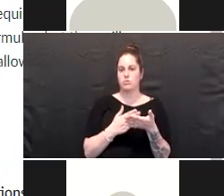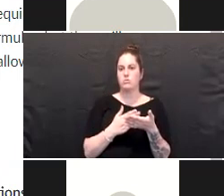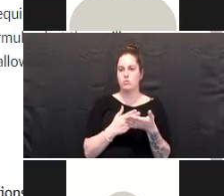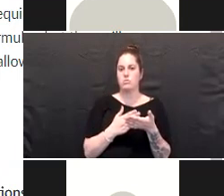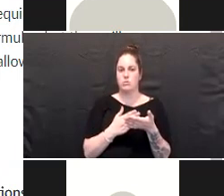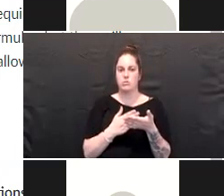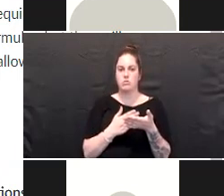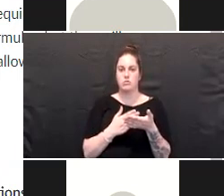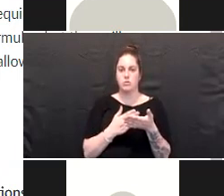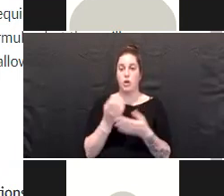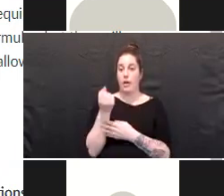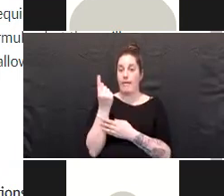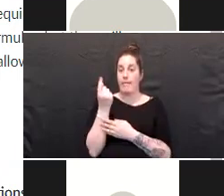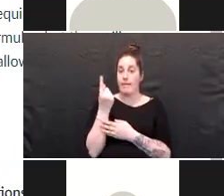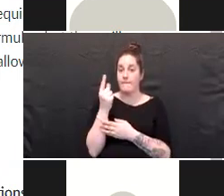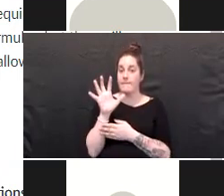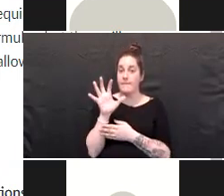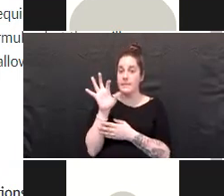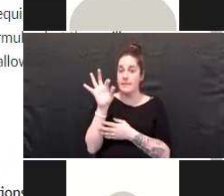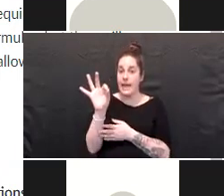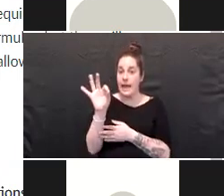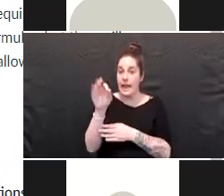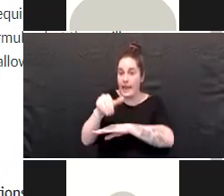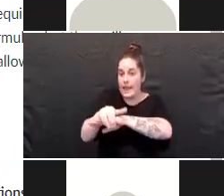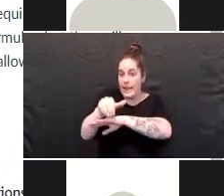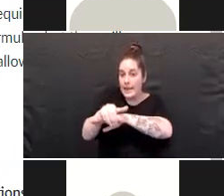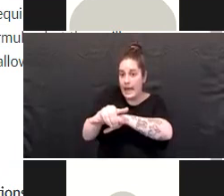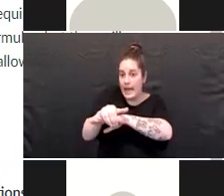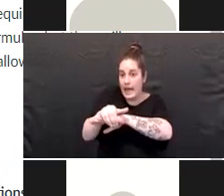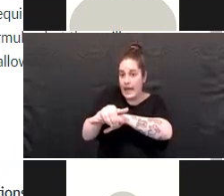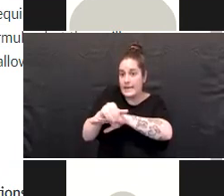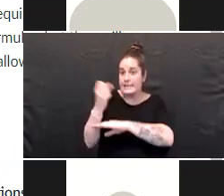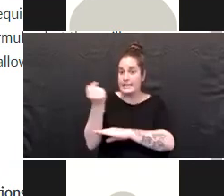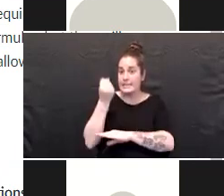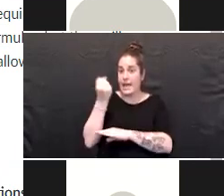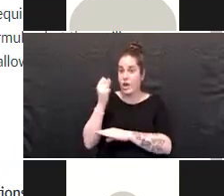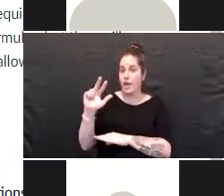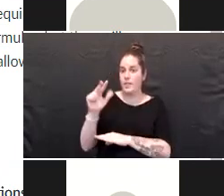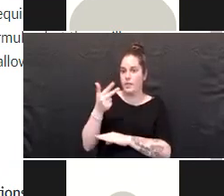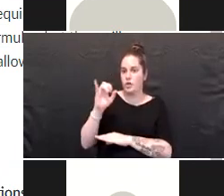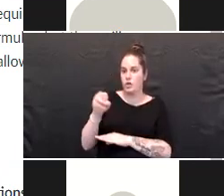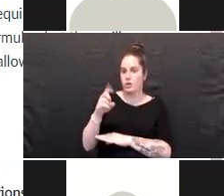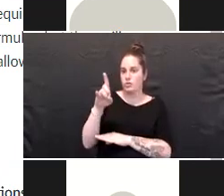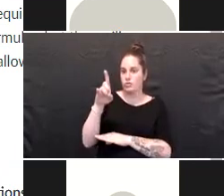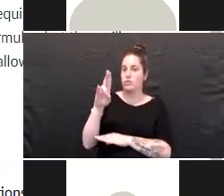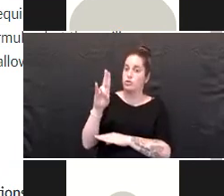So 11:59 p.m. Saturday, the 3rd of July is the